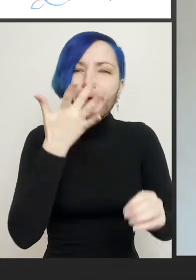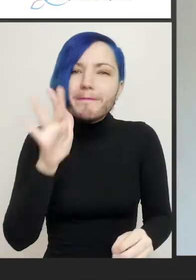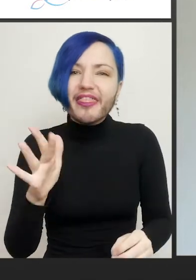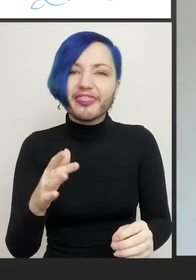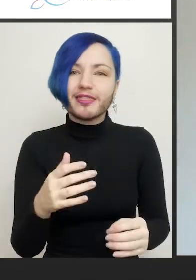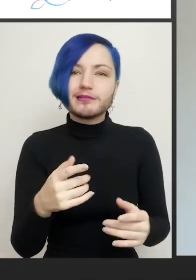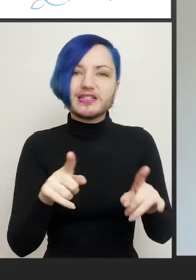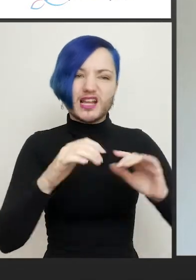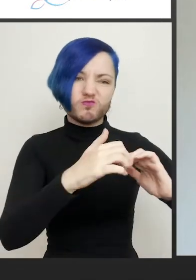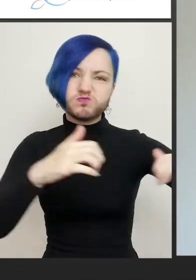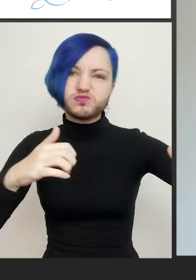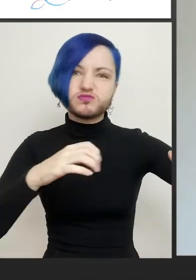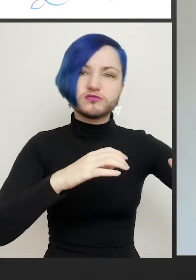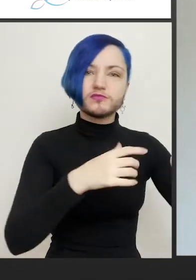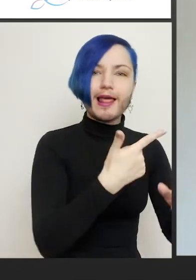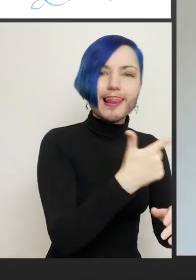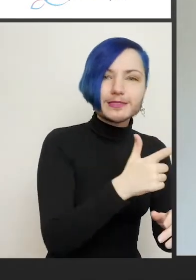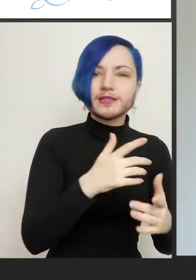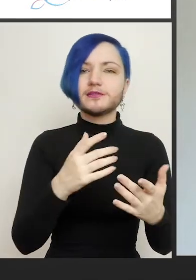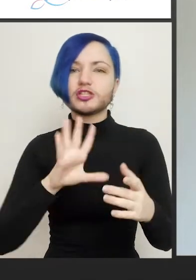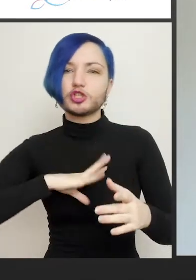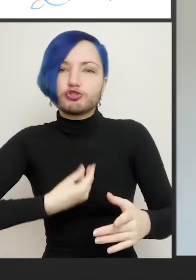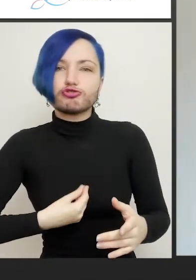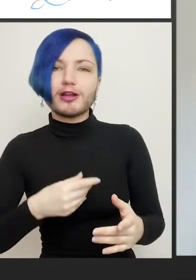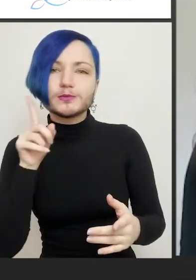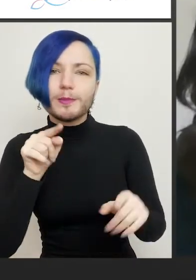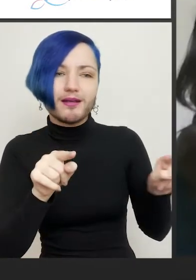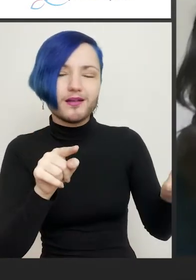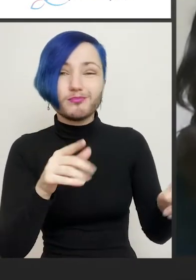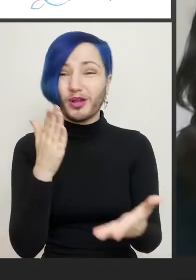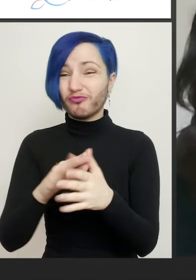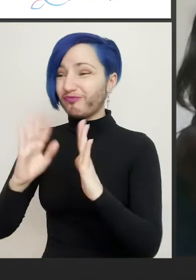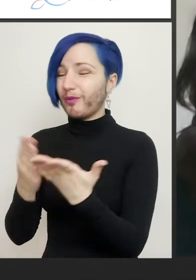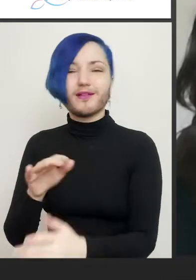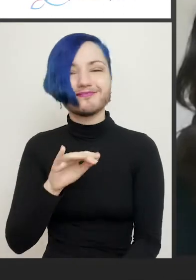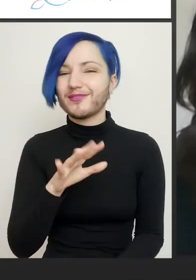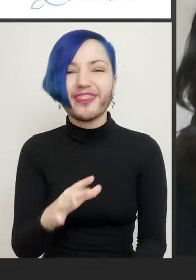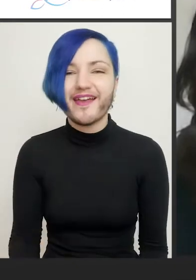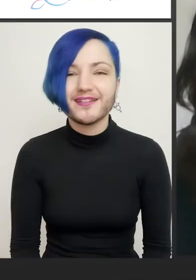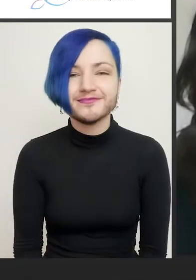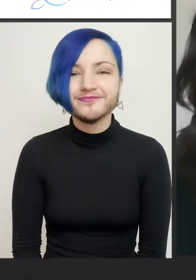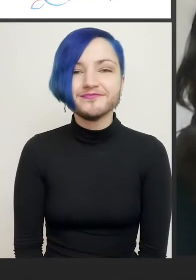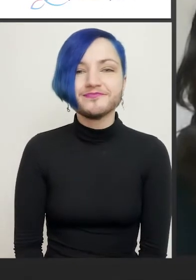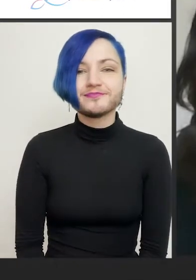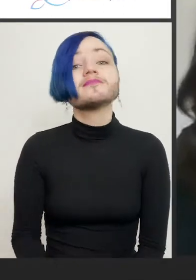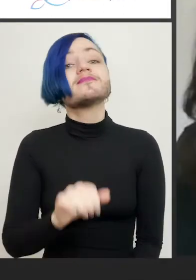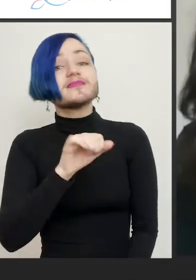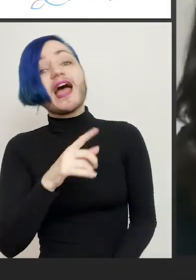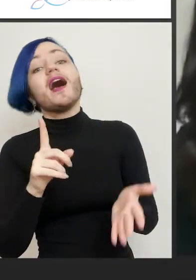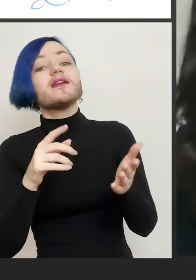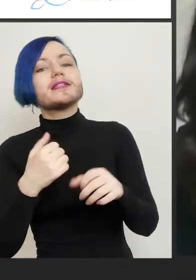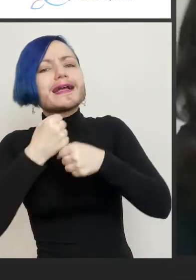that actually is, you know, a lot in real life isn't the case. Yeah, absolutely. And the L with a T campaign was